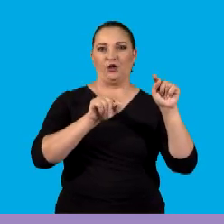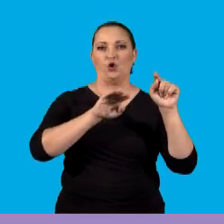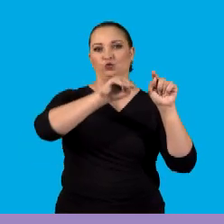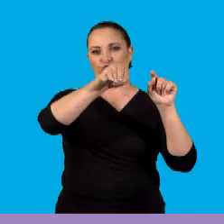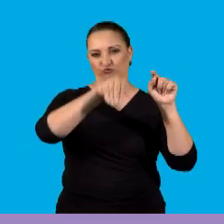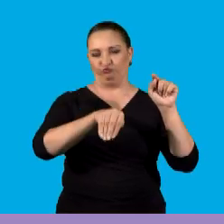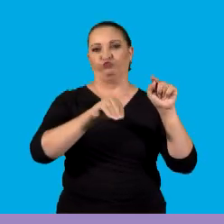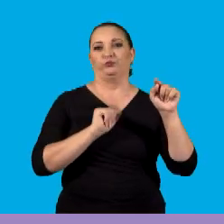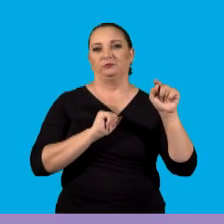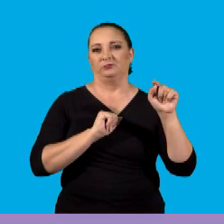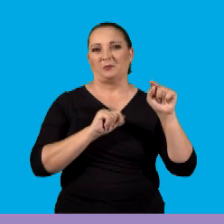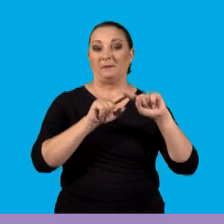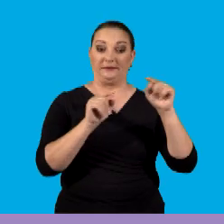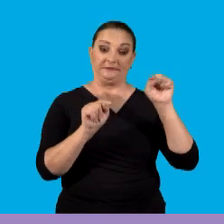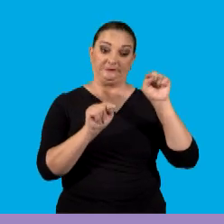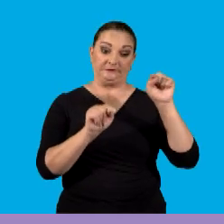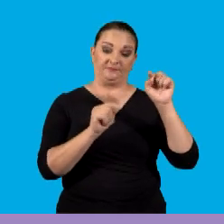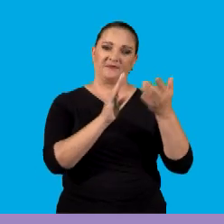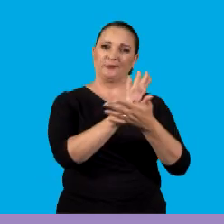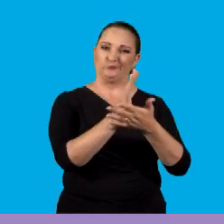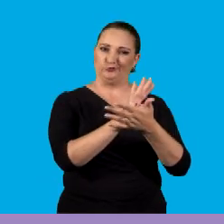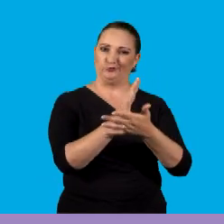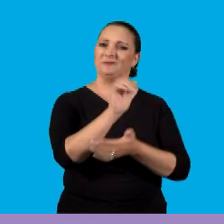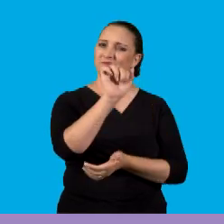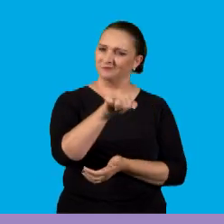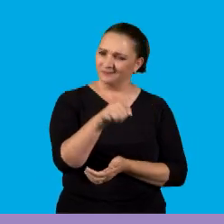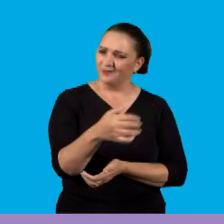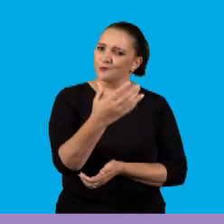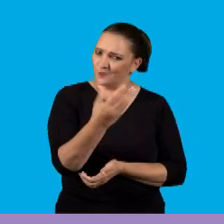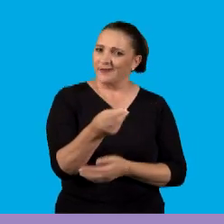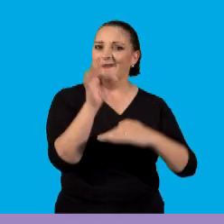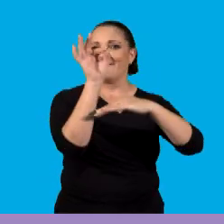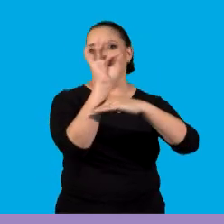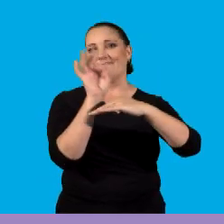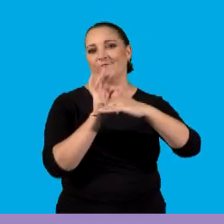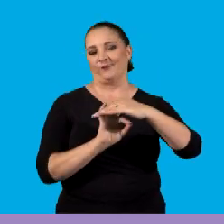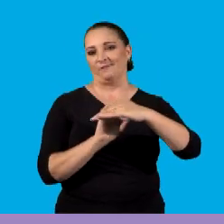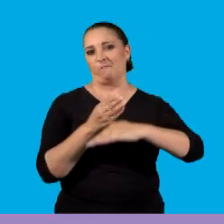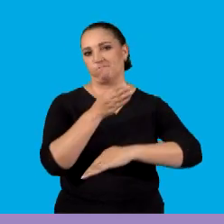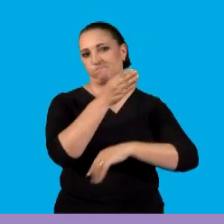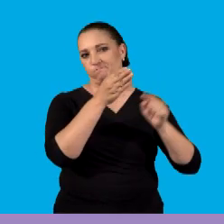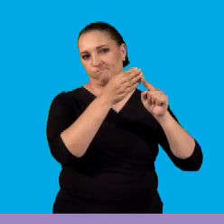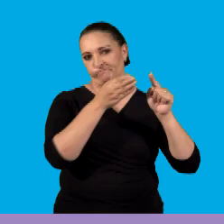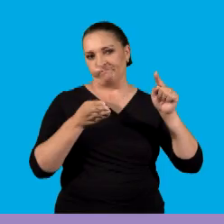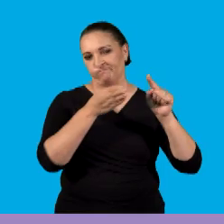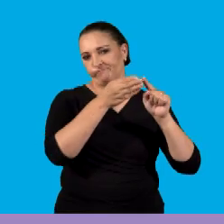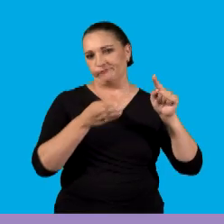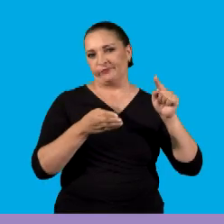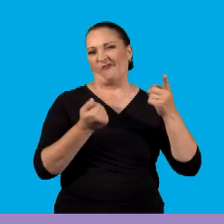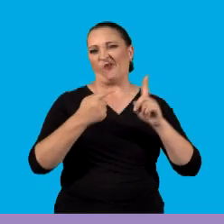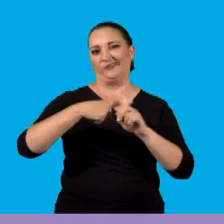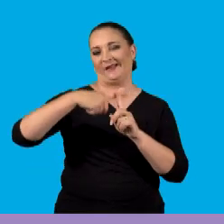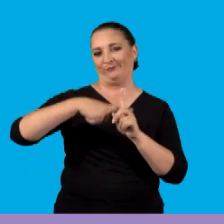dropped to 14 degrees. But in between, we did have our fractions there that